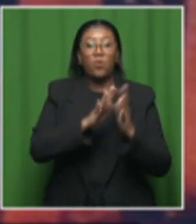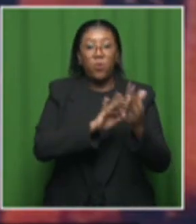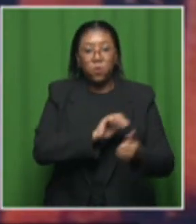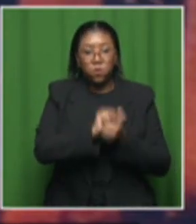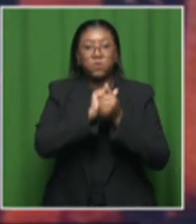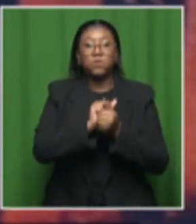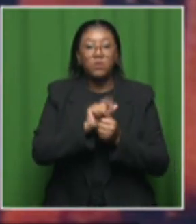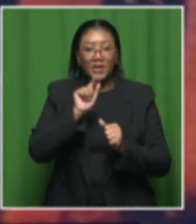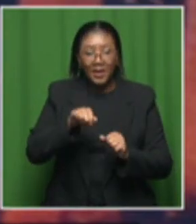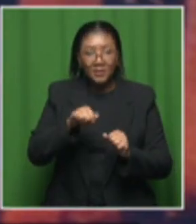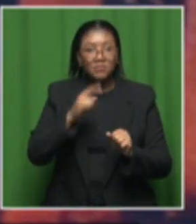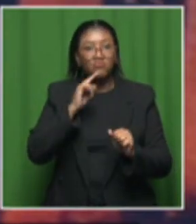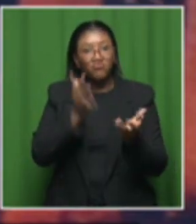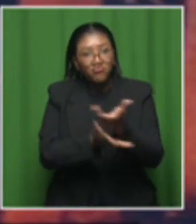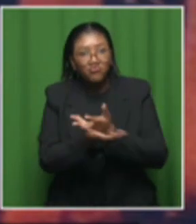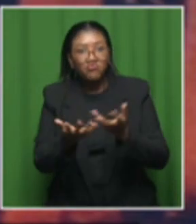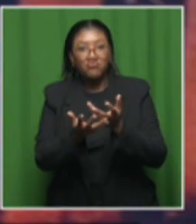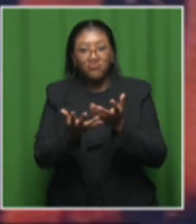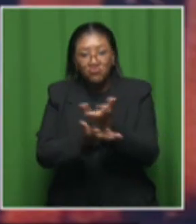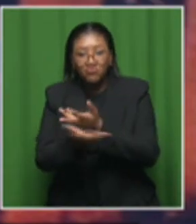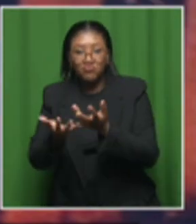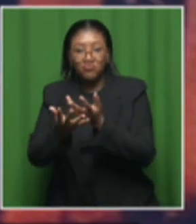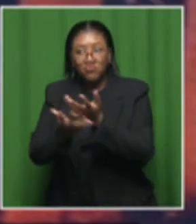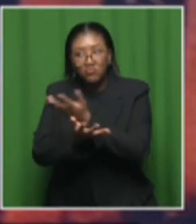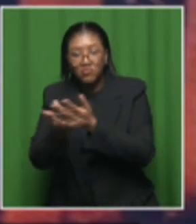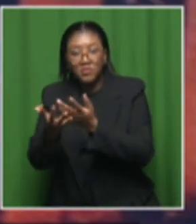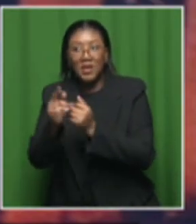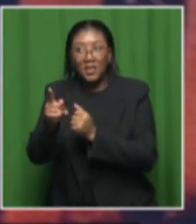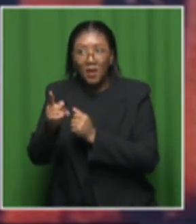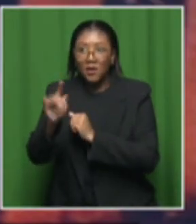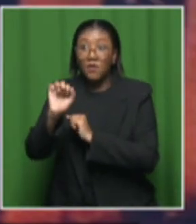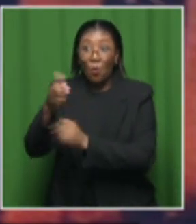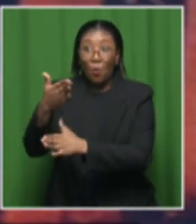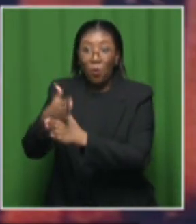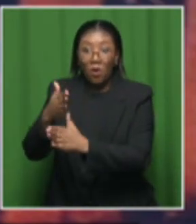to engage, what they are bringing into the present and what they're